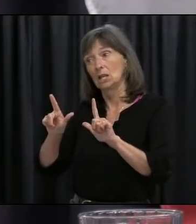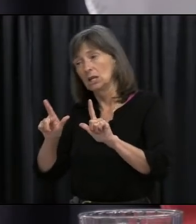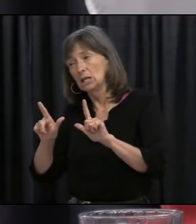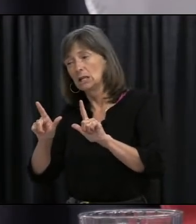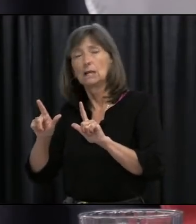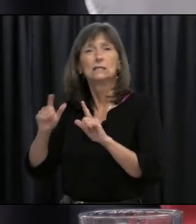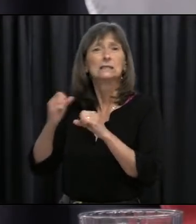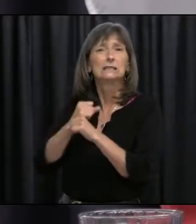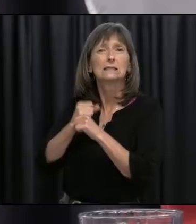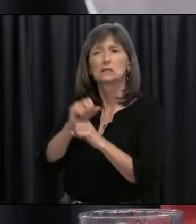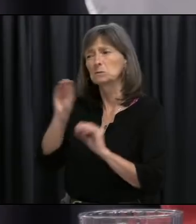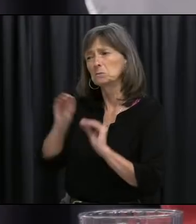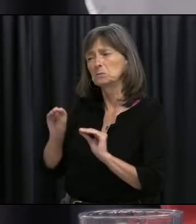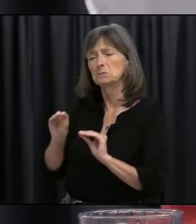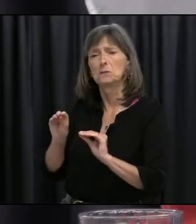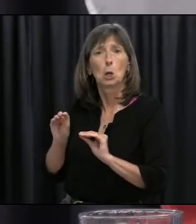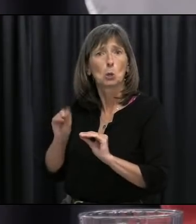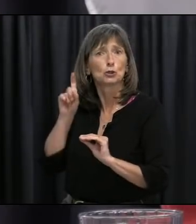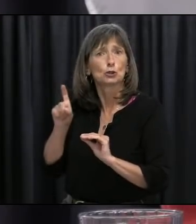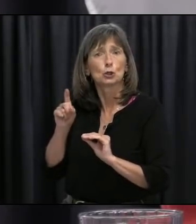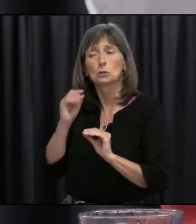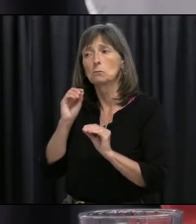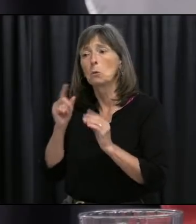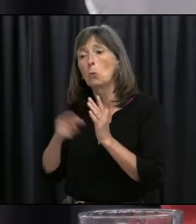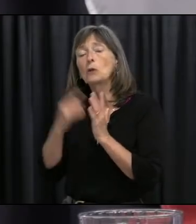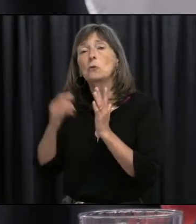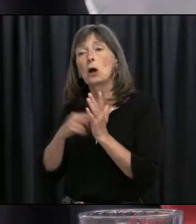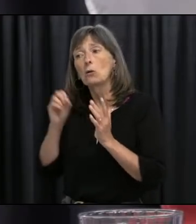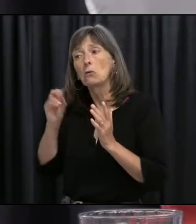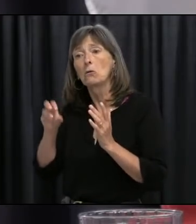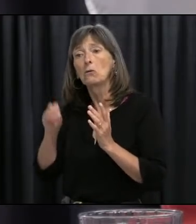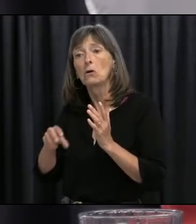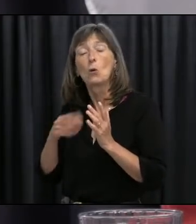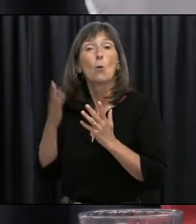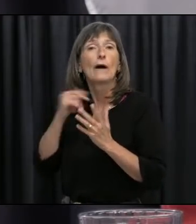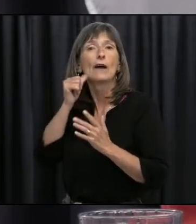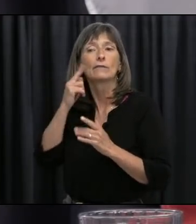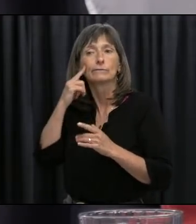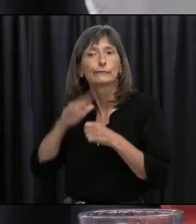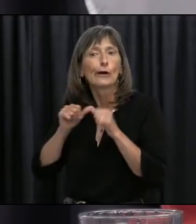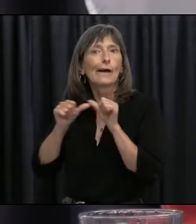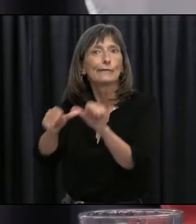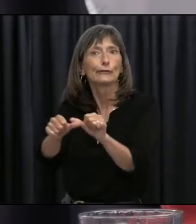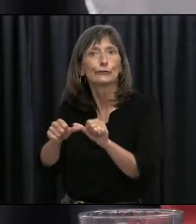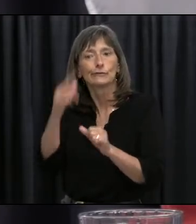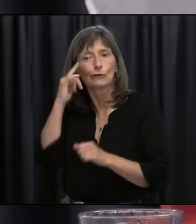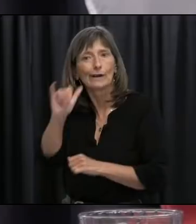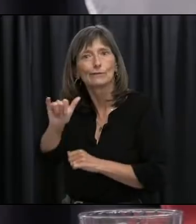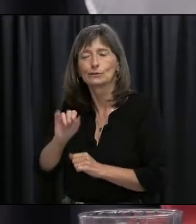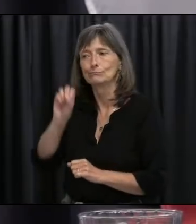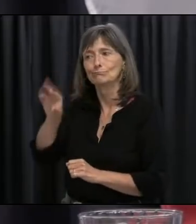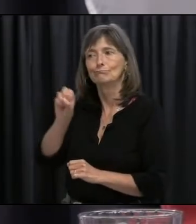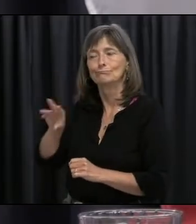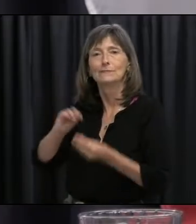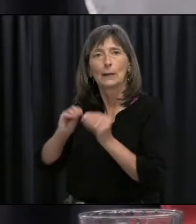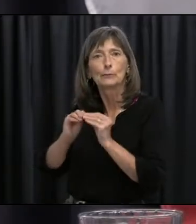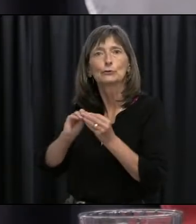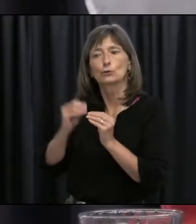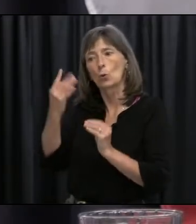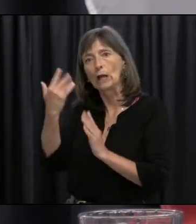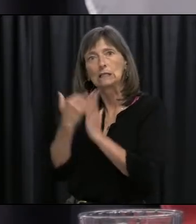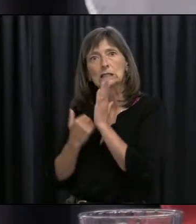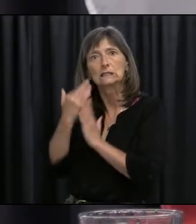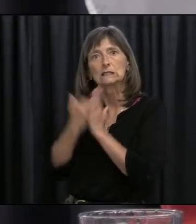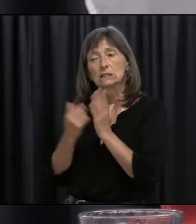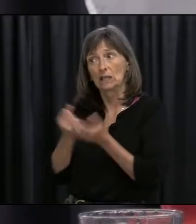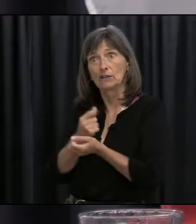well, hang on, why don't we do this on a regular basis for health system metrics, for example? And one of the points of discussion